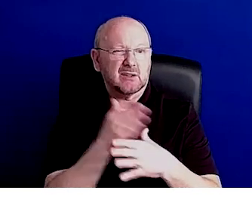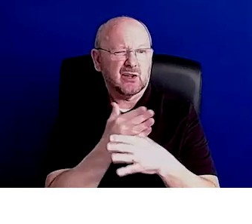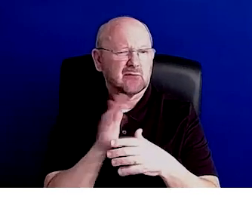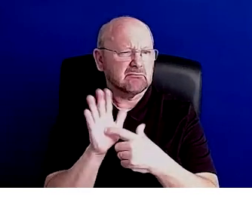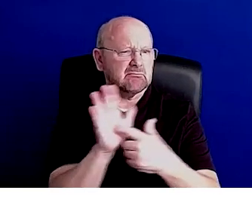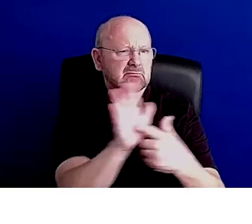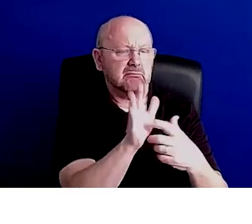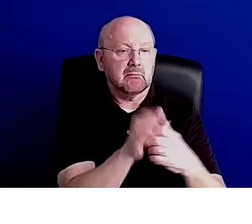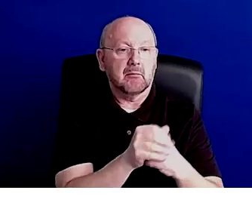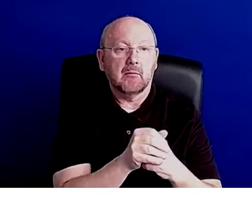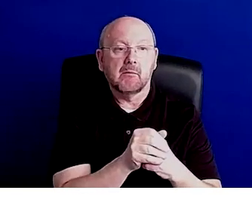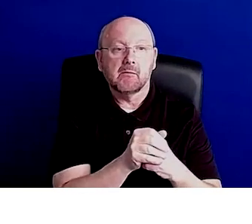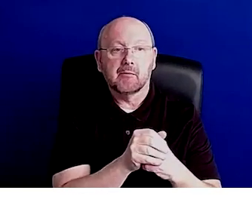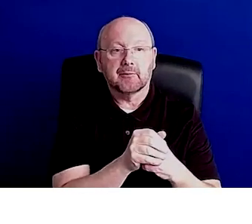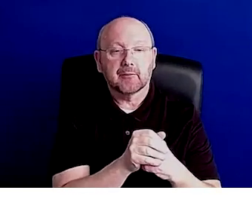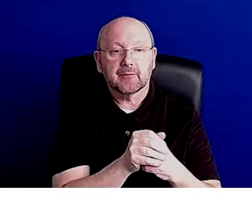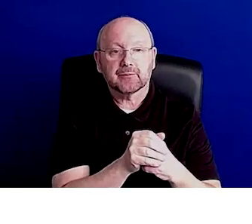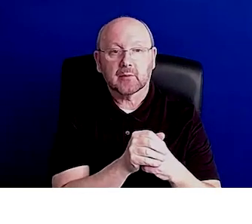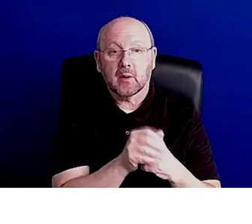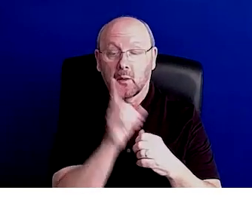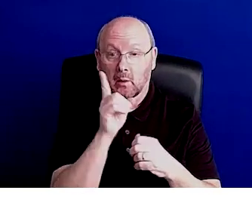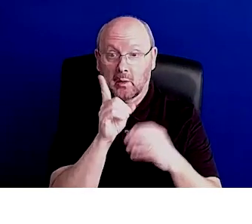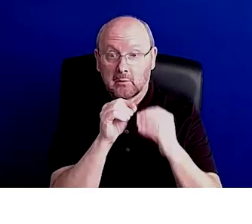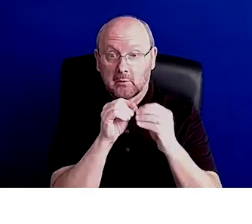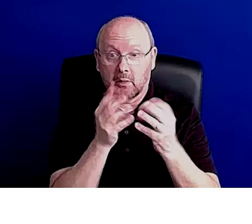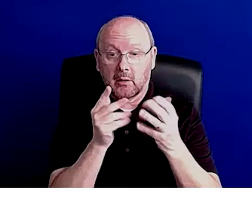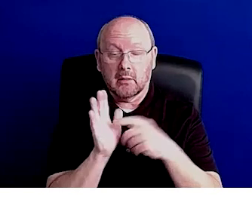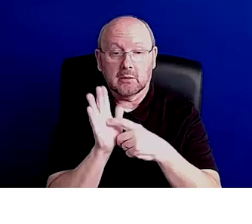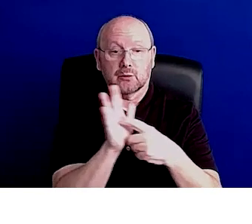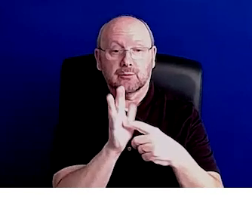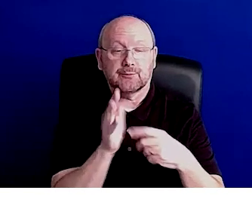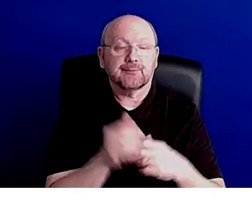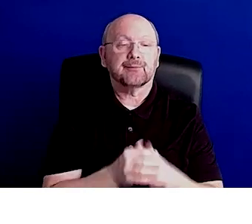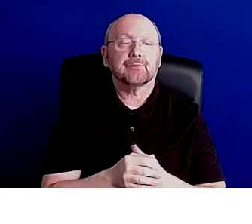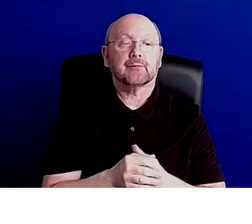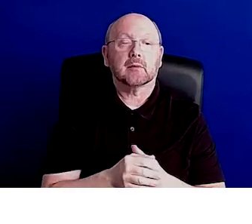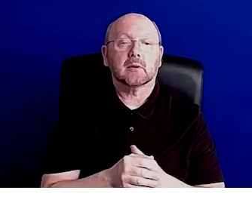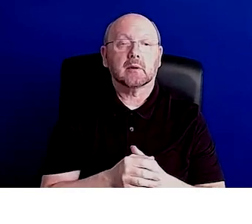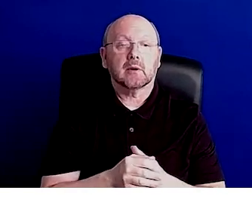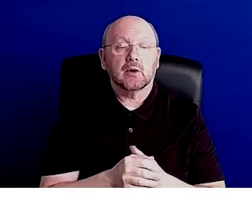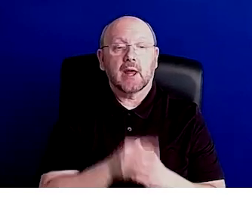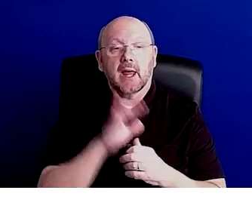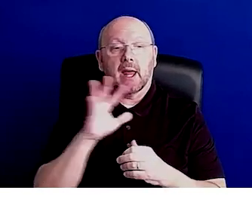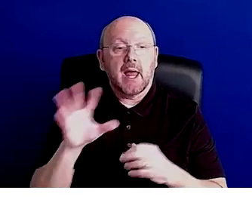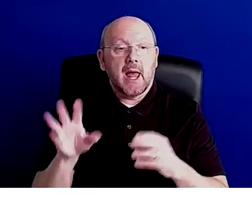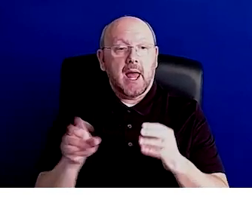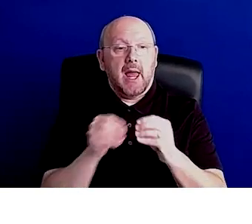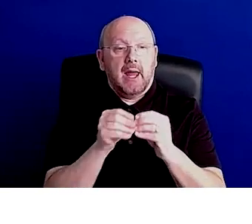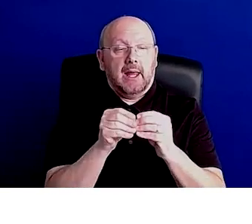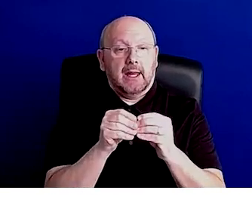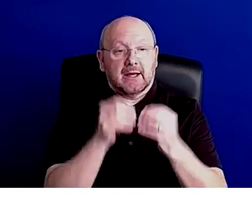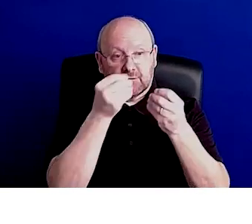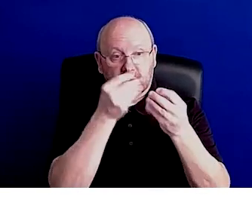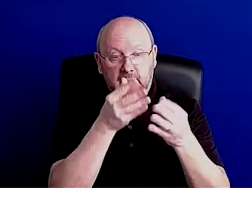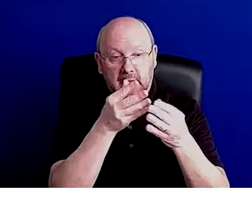more examples. One more thing I wanted to show is how you can input some information, and students can do this to get some